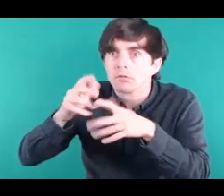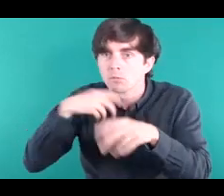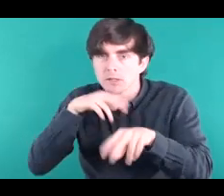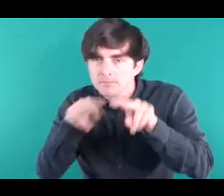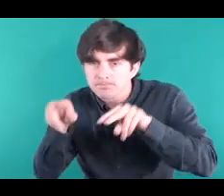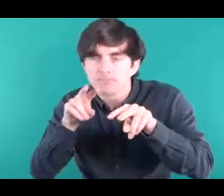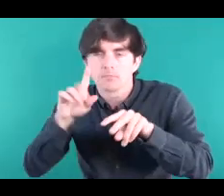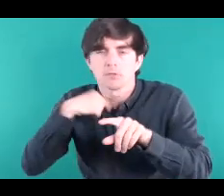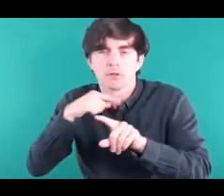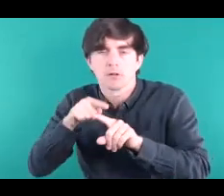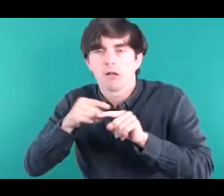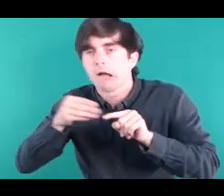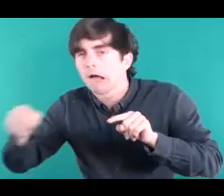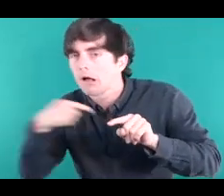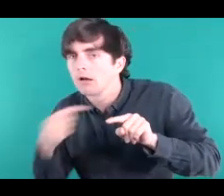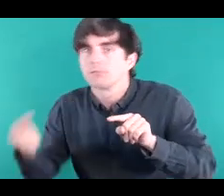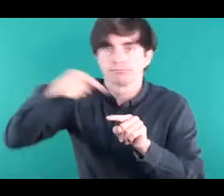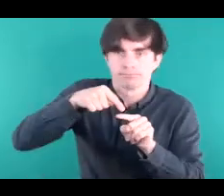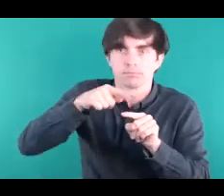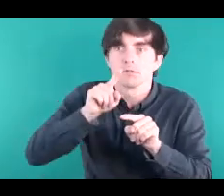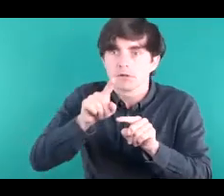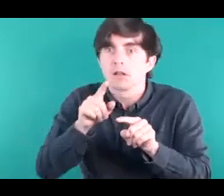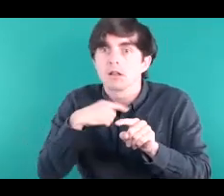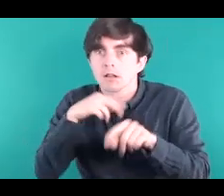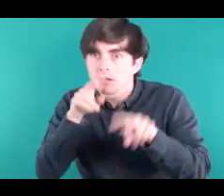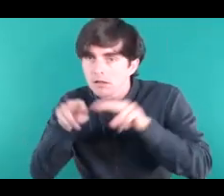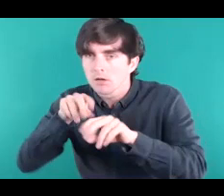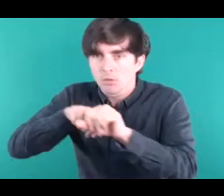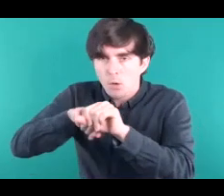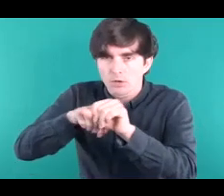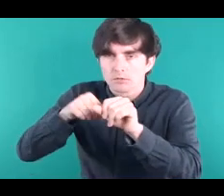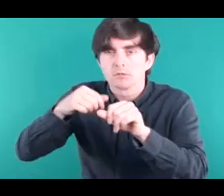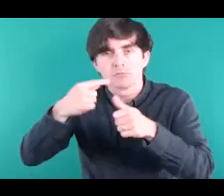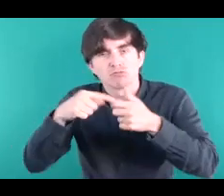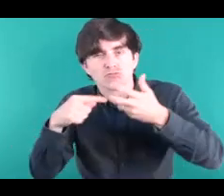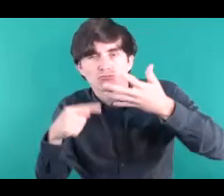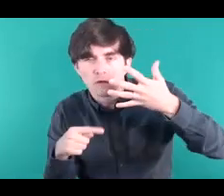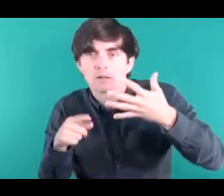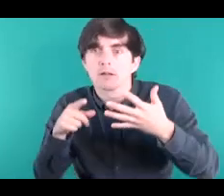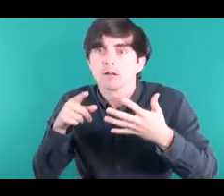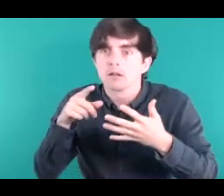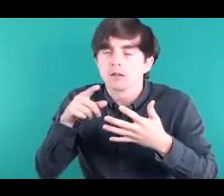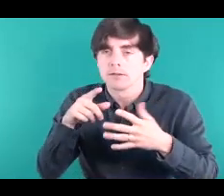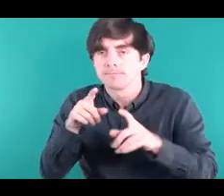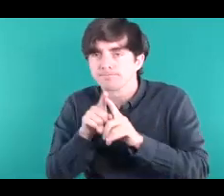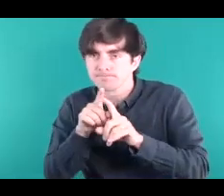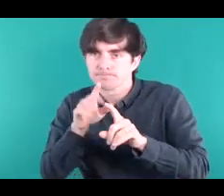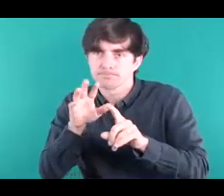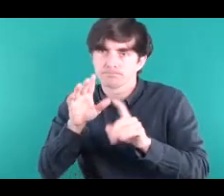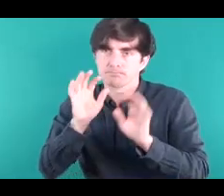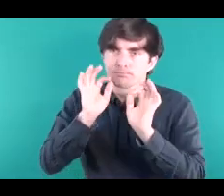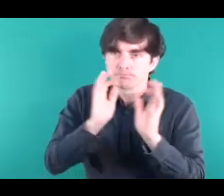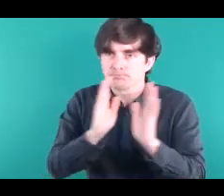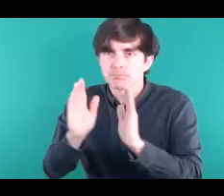countries, considering that the level of coverage and support that persons with disability may receive in high